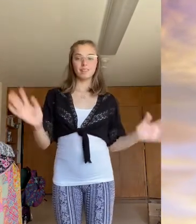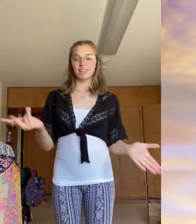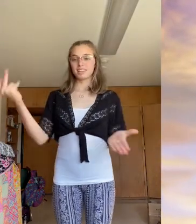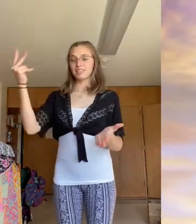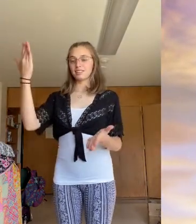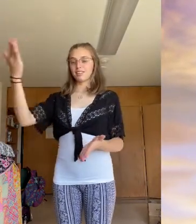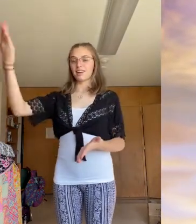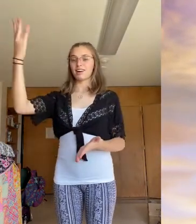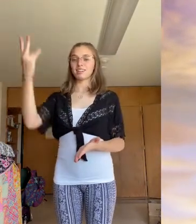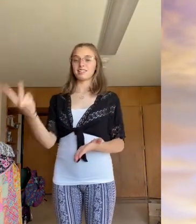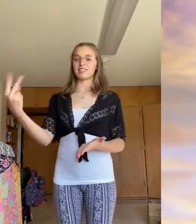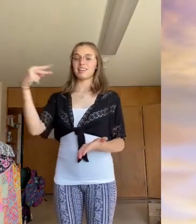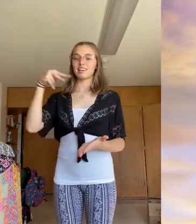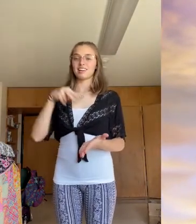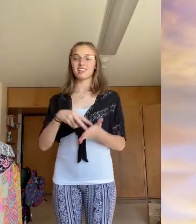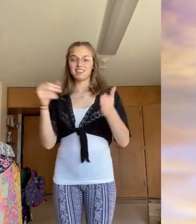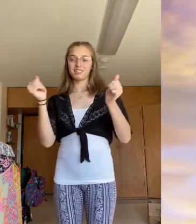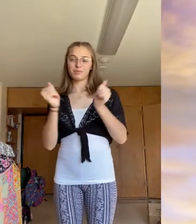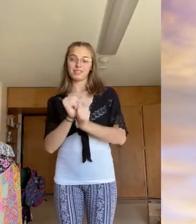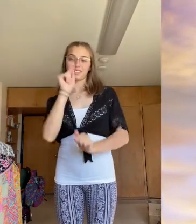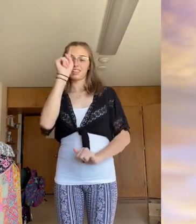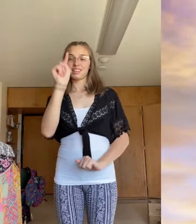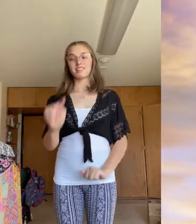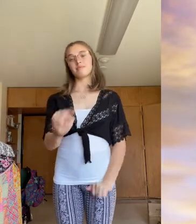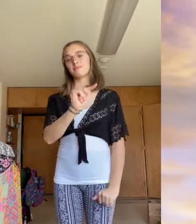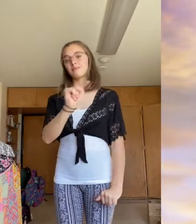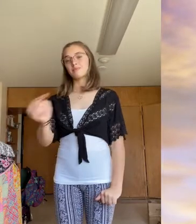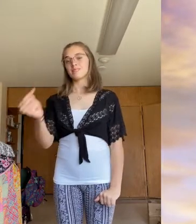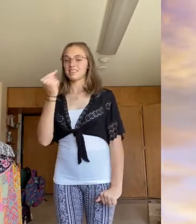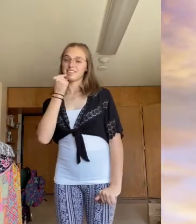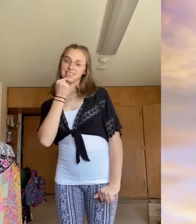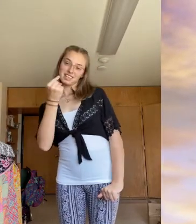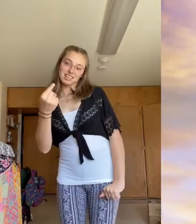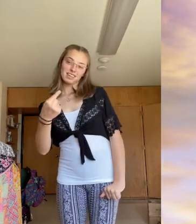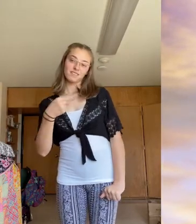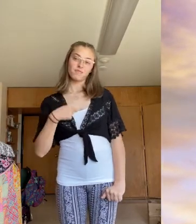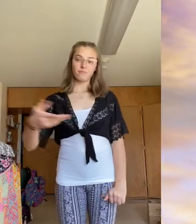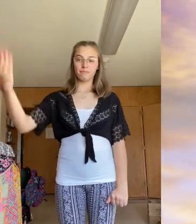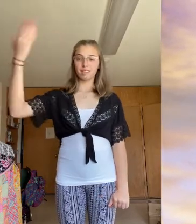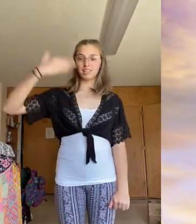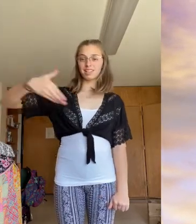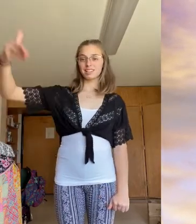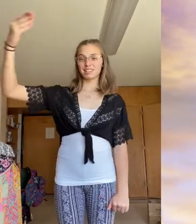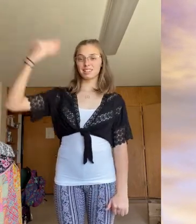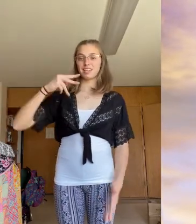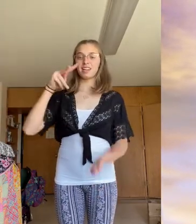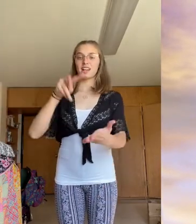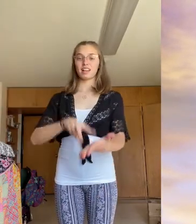Surrender at the cross, you beckon me.